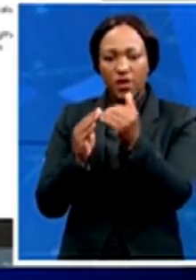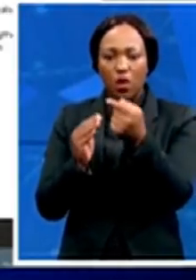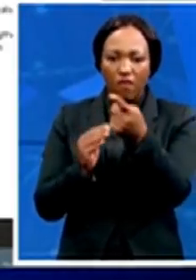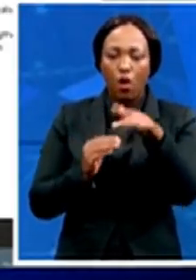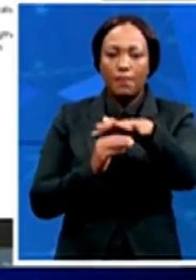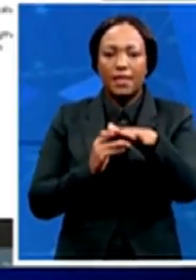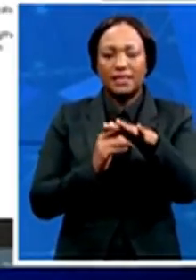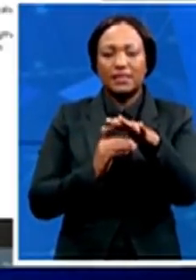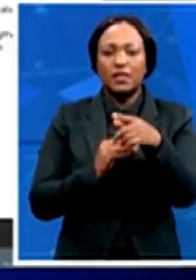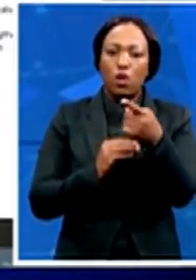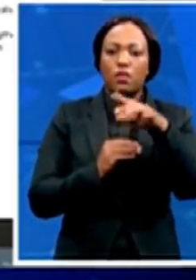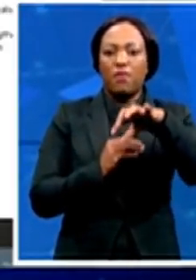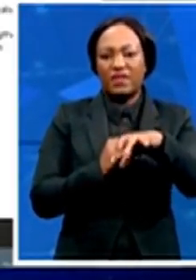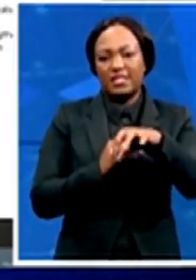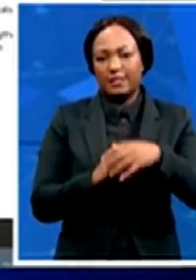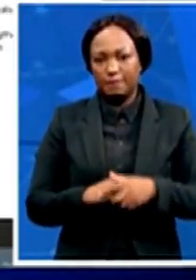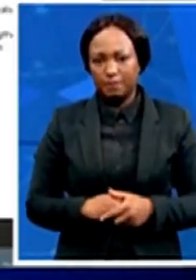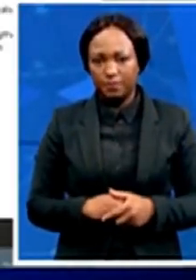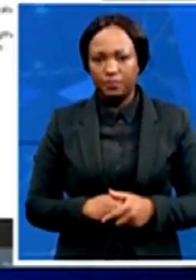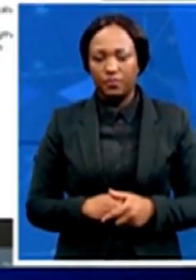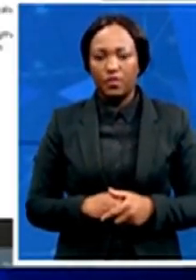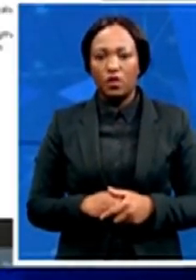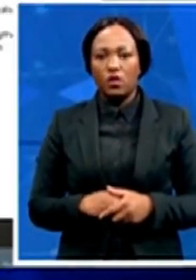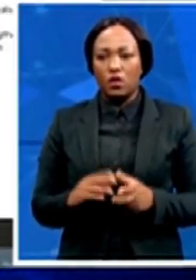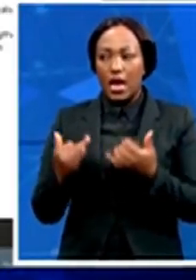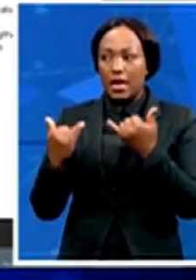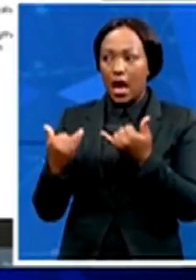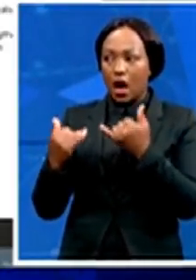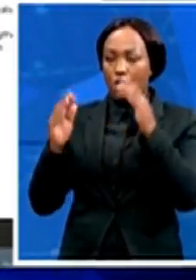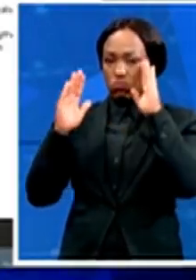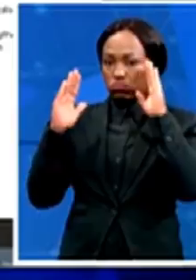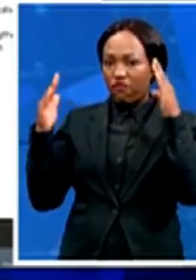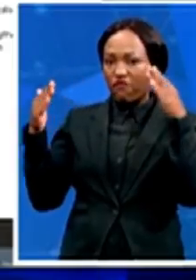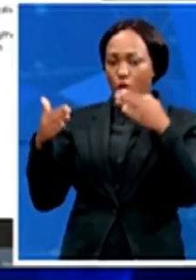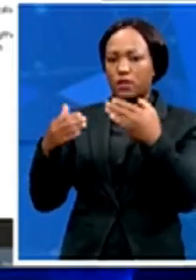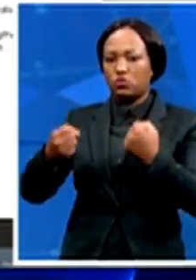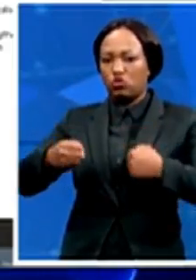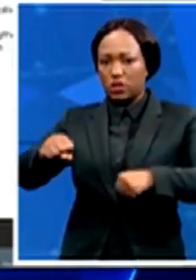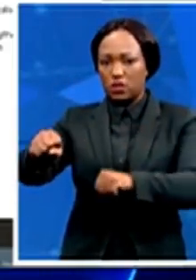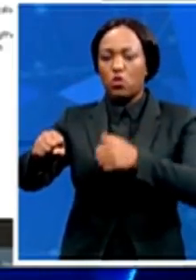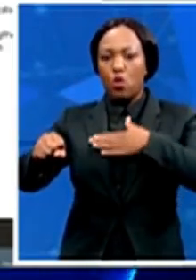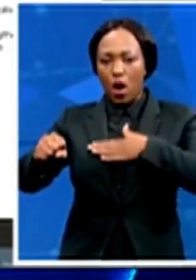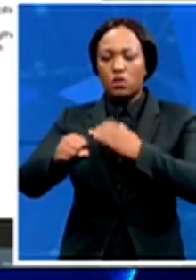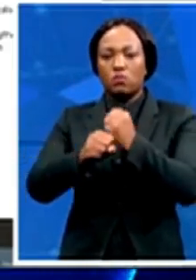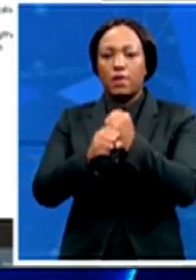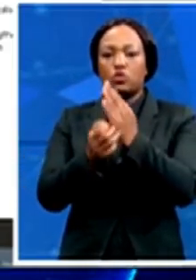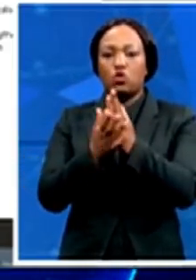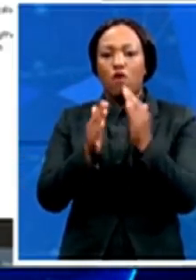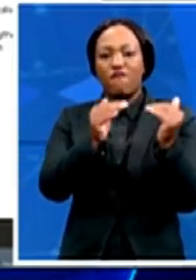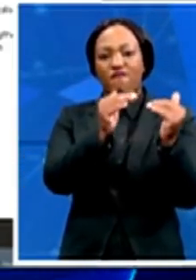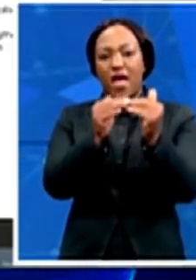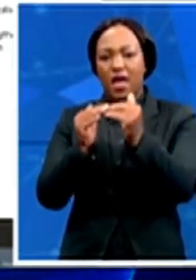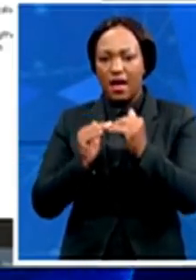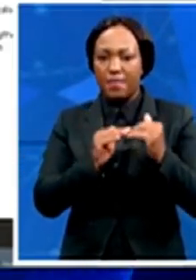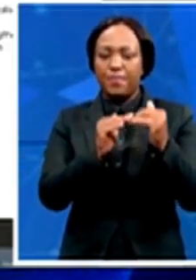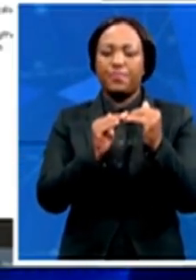is our current strategic focus as we very, very strongly want to promote equity. And this is really about increasing access to